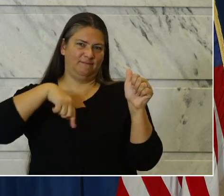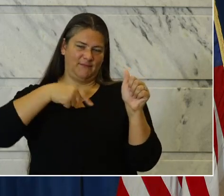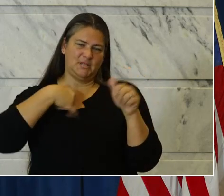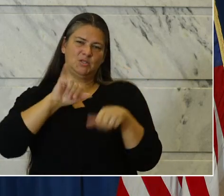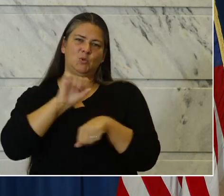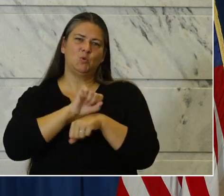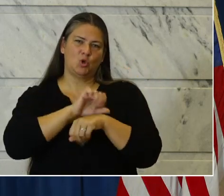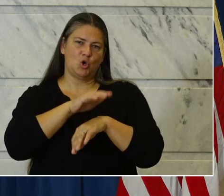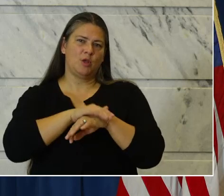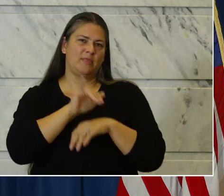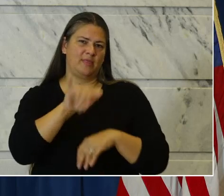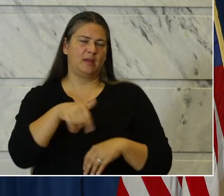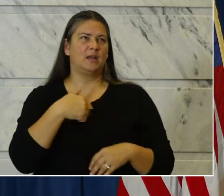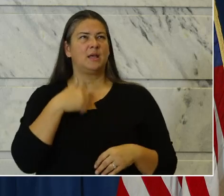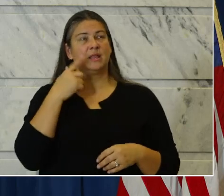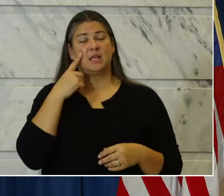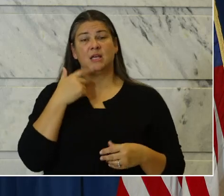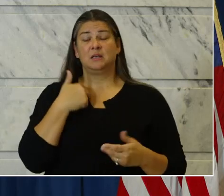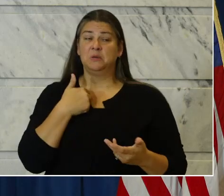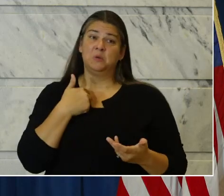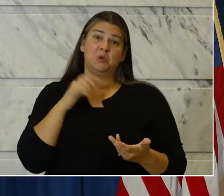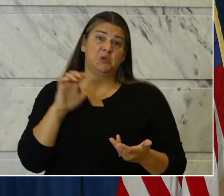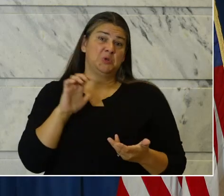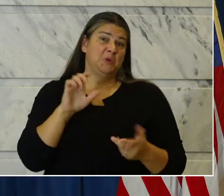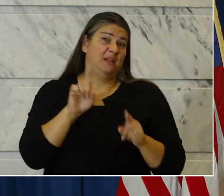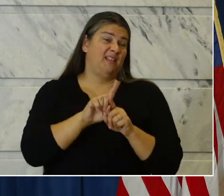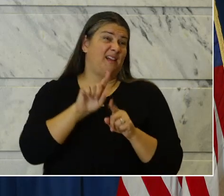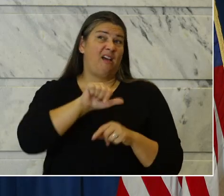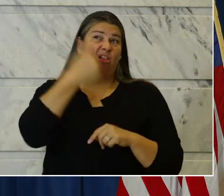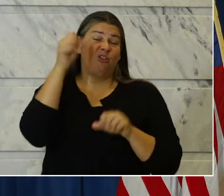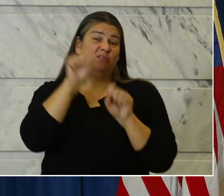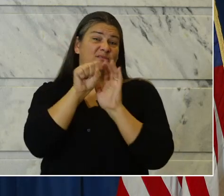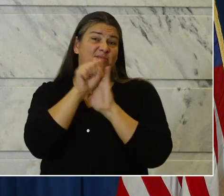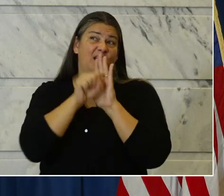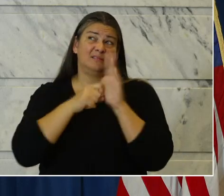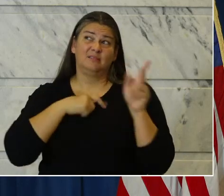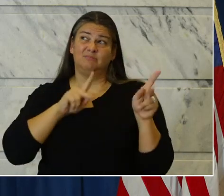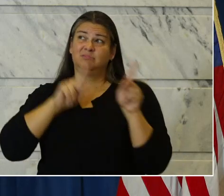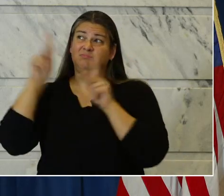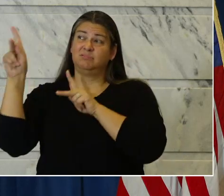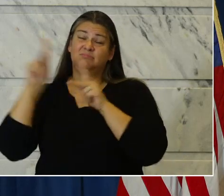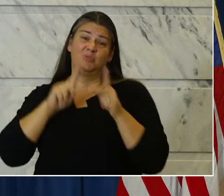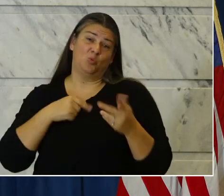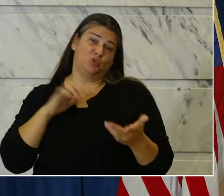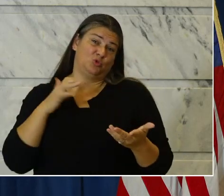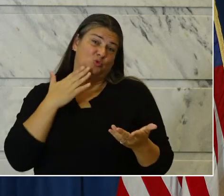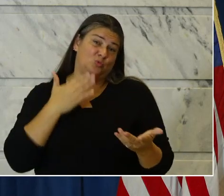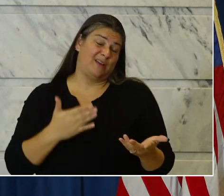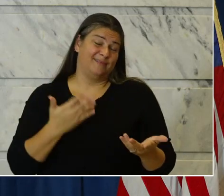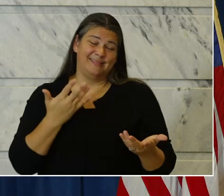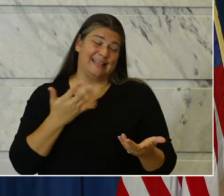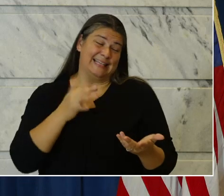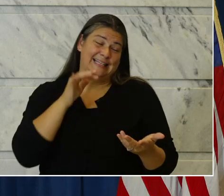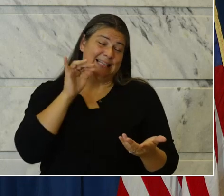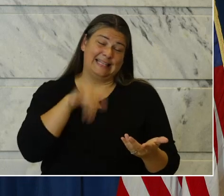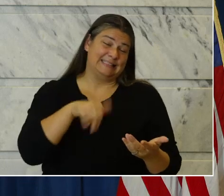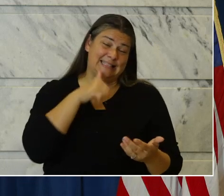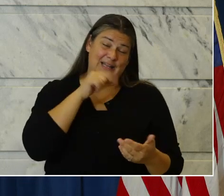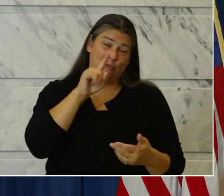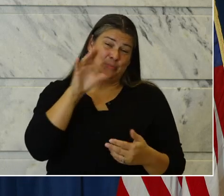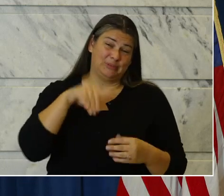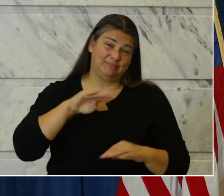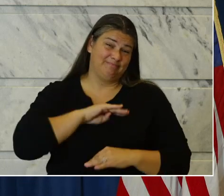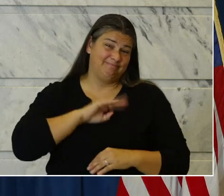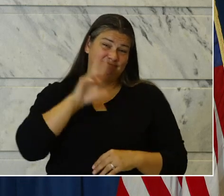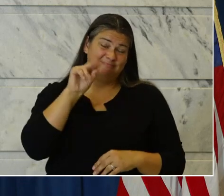working through. I think we're doing as well as any other state, but that's really not satisfactory to those that still need